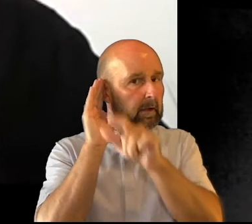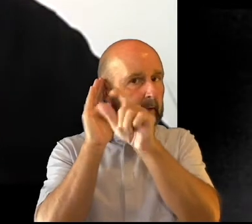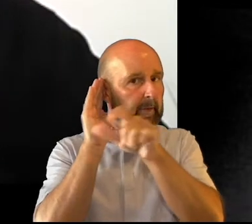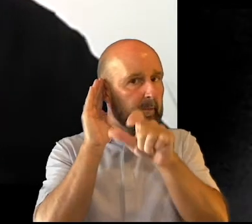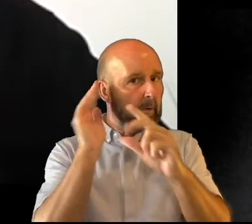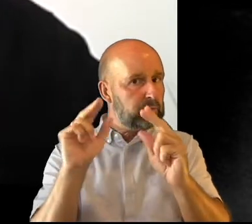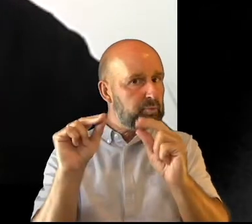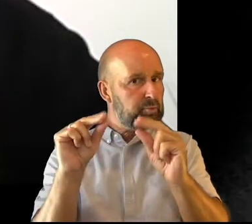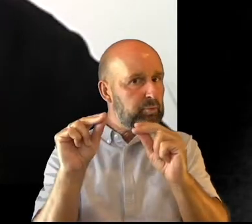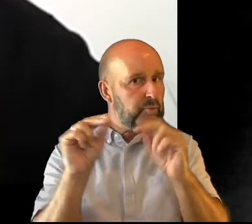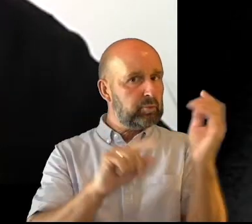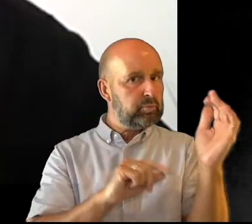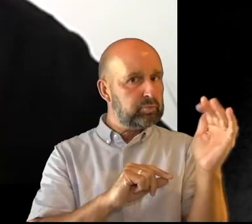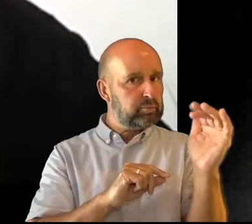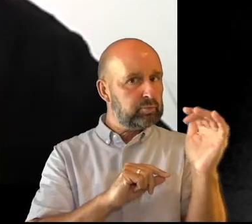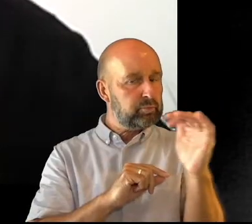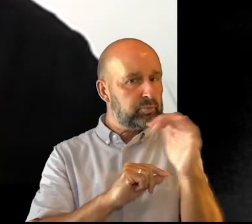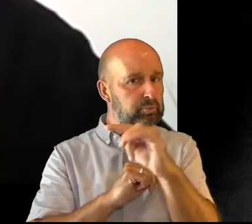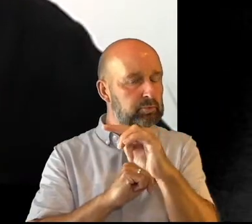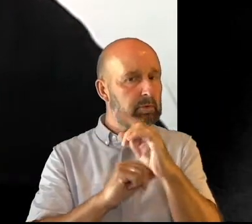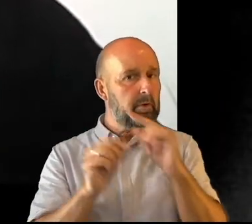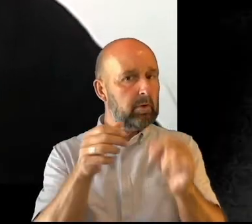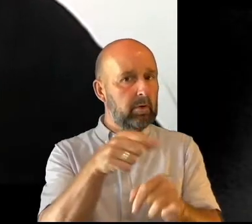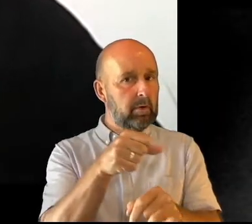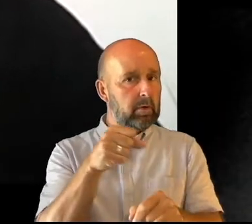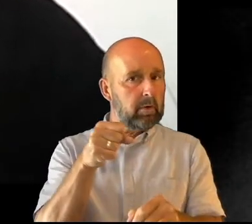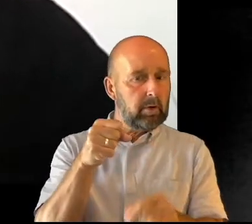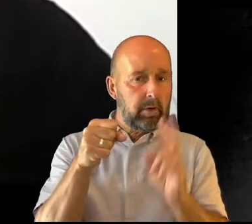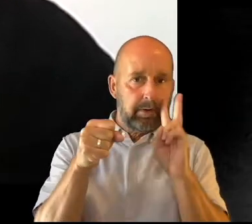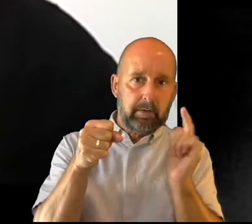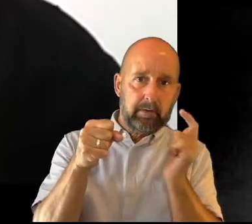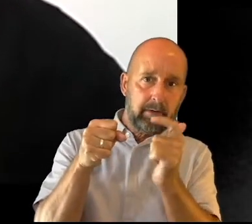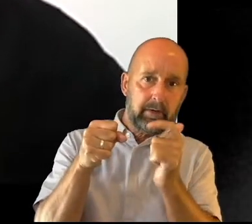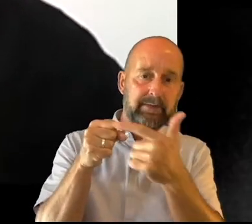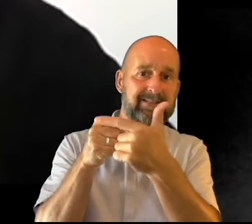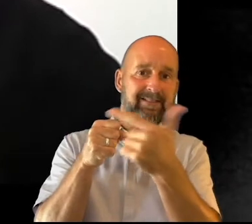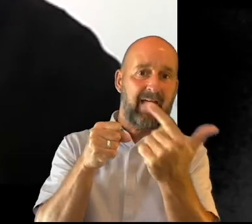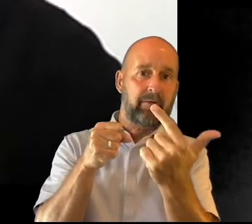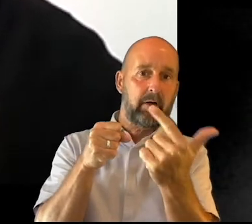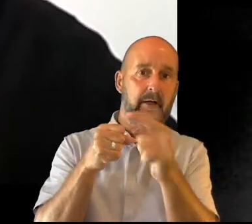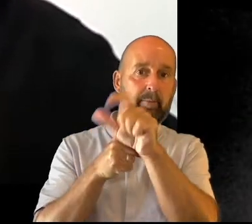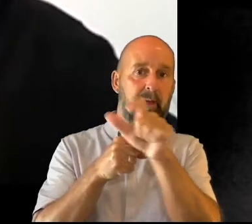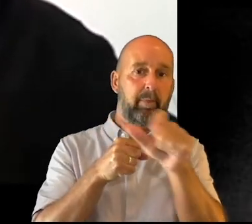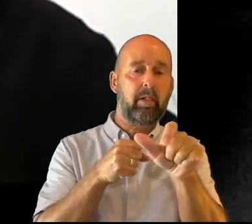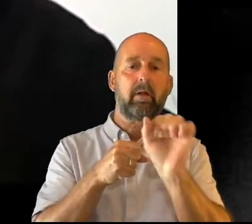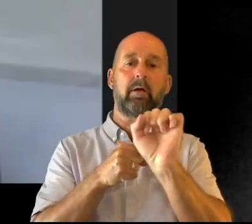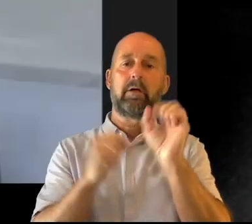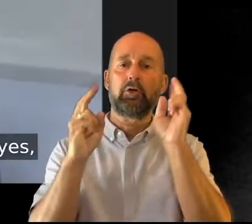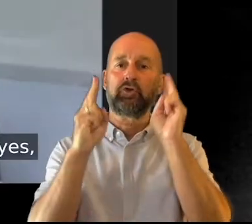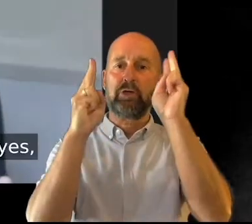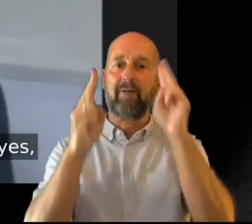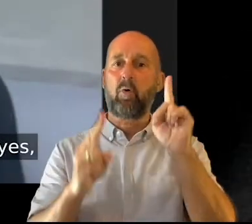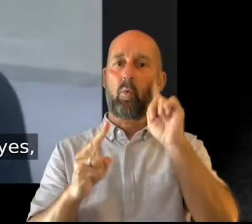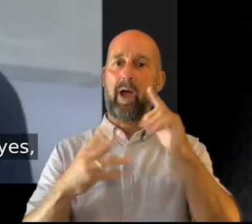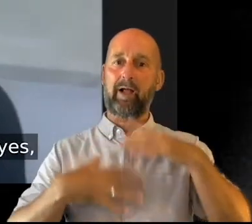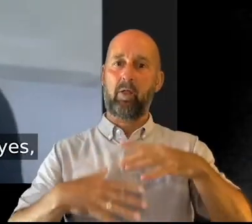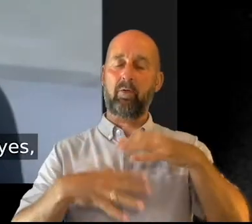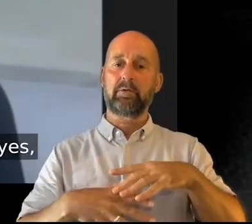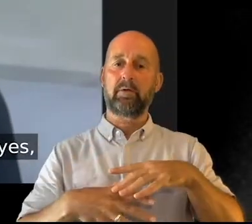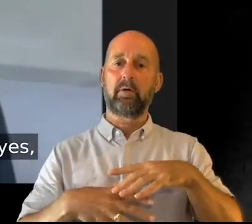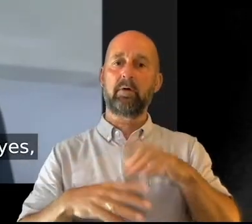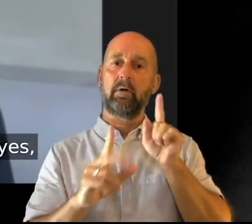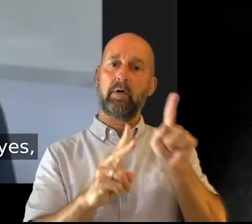people talking as they pass. She cracks the door open and sees 7 people dressed in chef's whites. We pick up